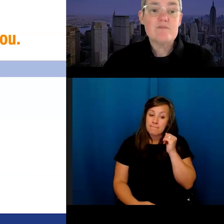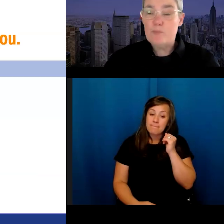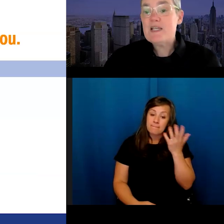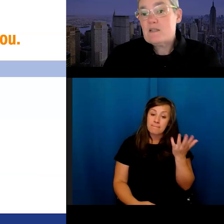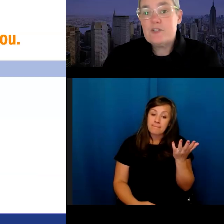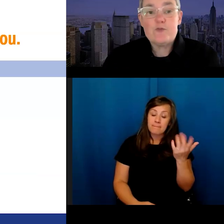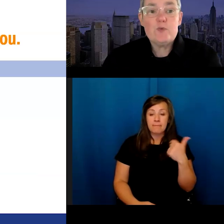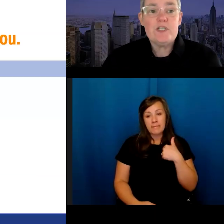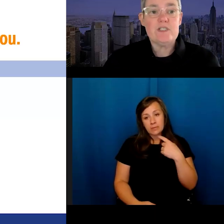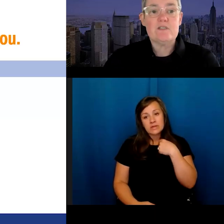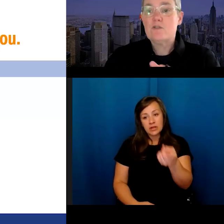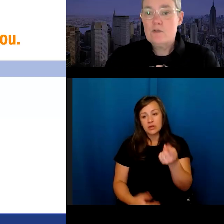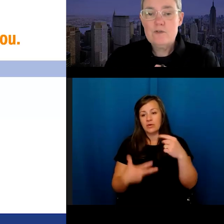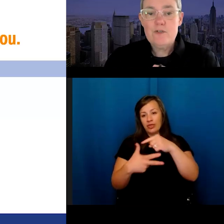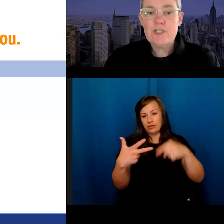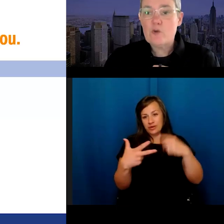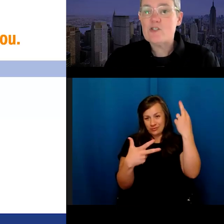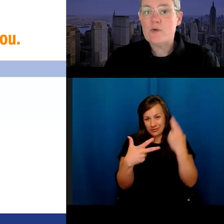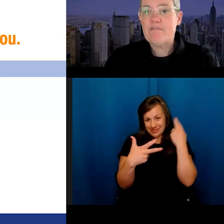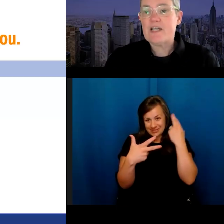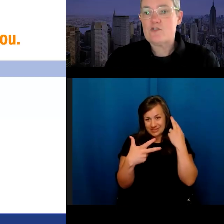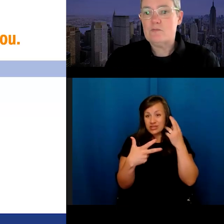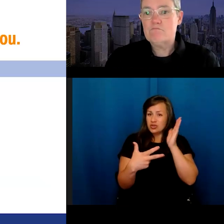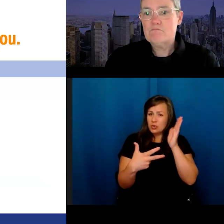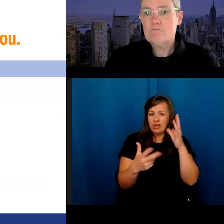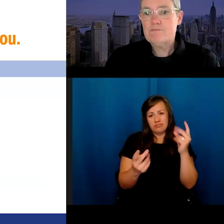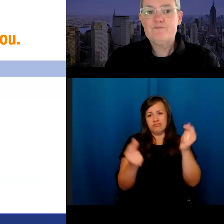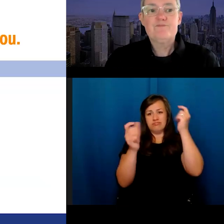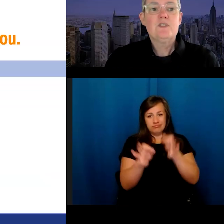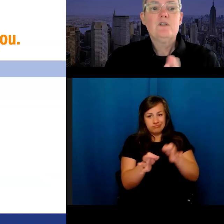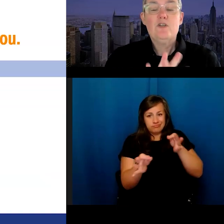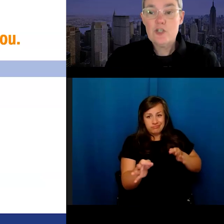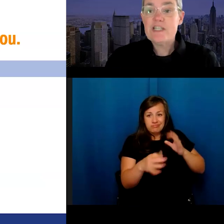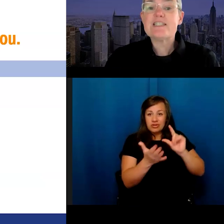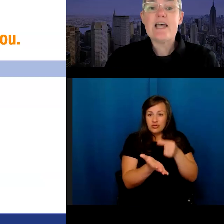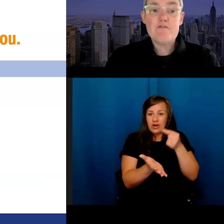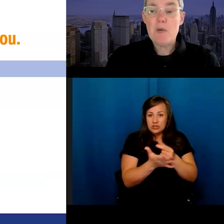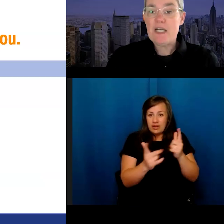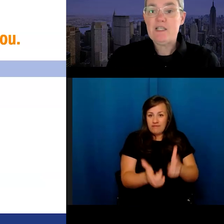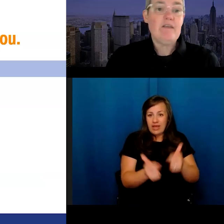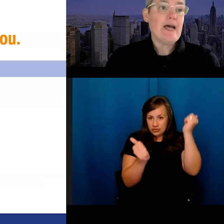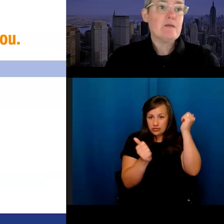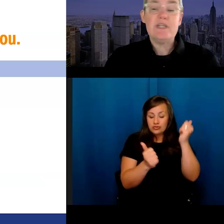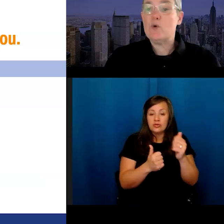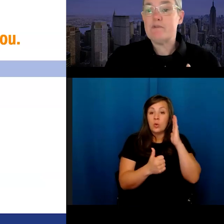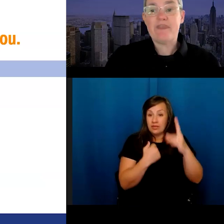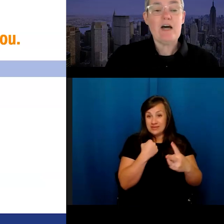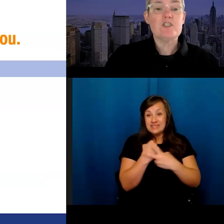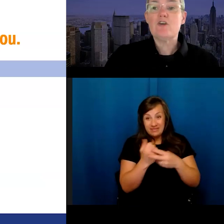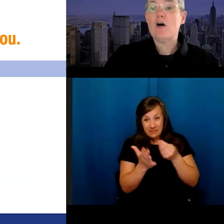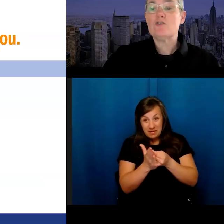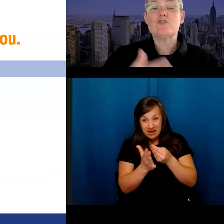Well, it's basically 3 reasons. You're going to graduate faster. You're going to save money, and that can be anywhere